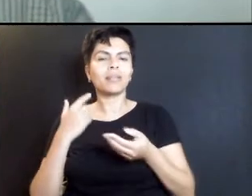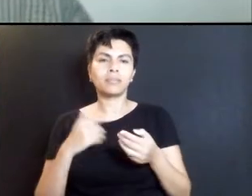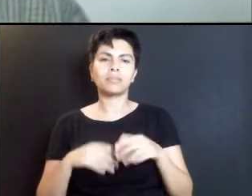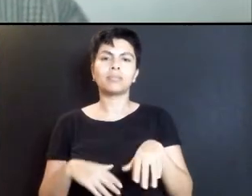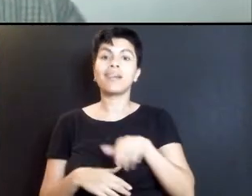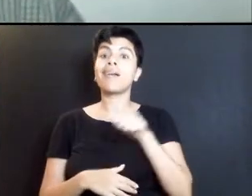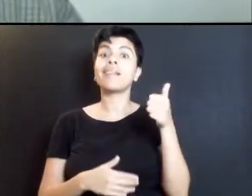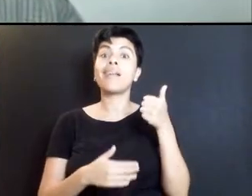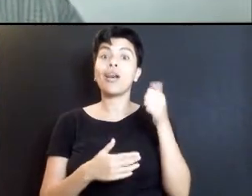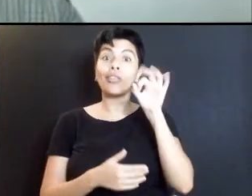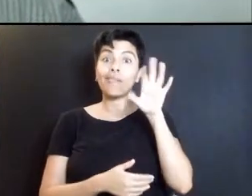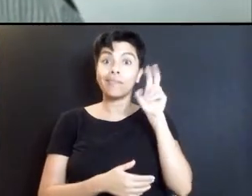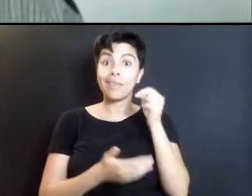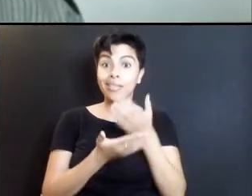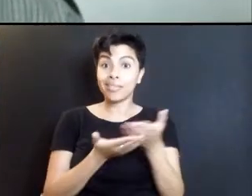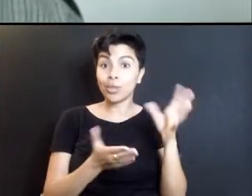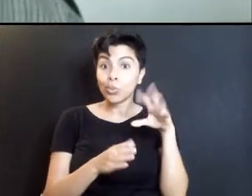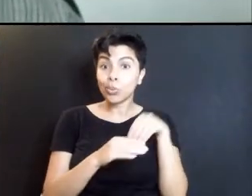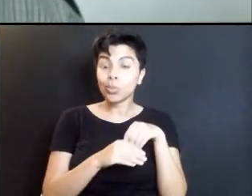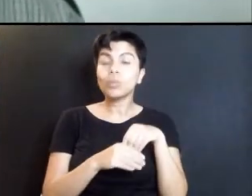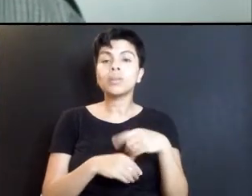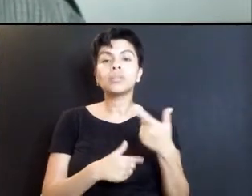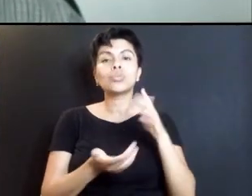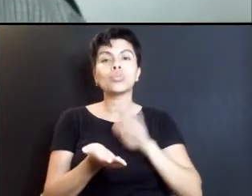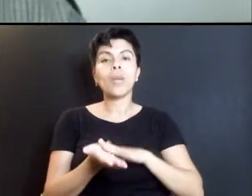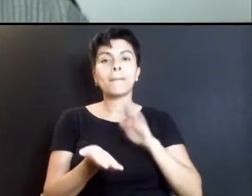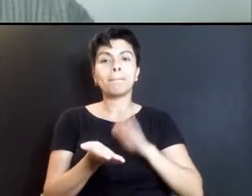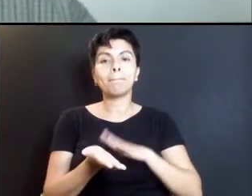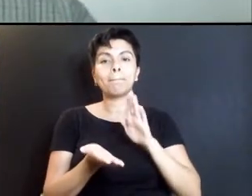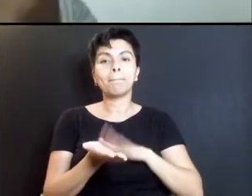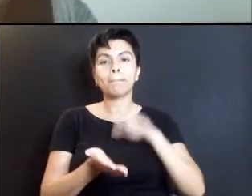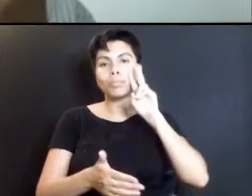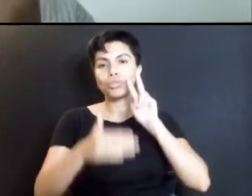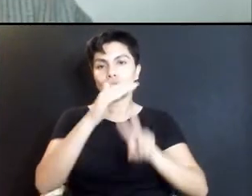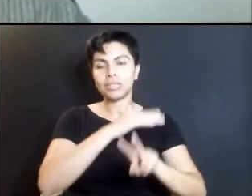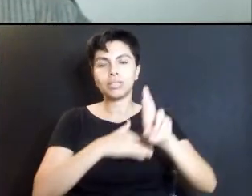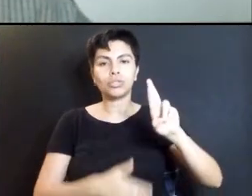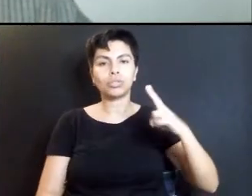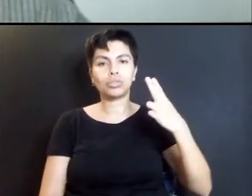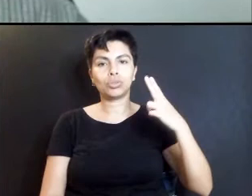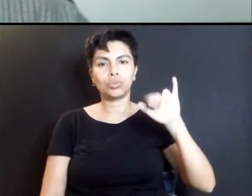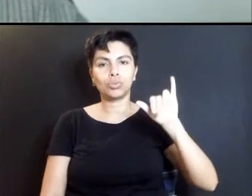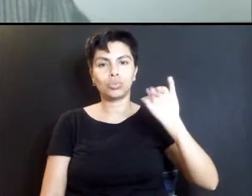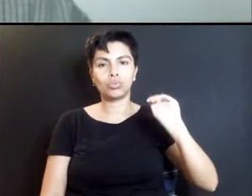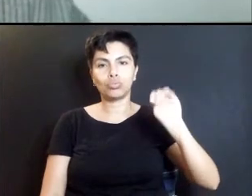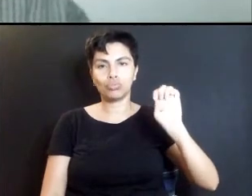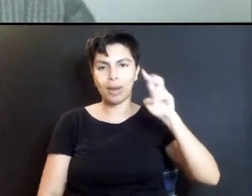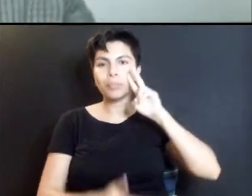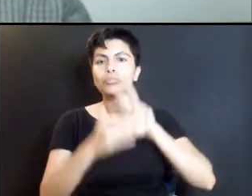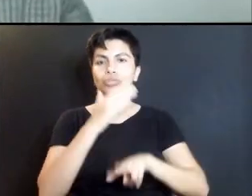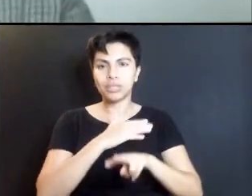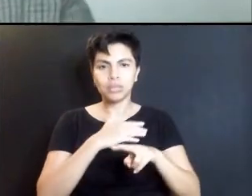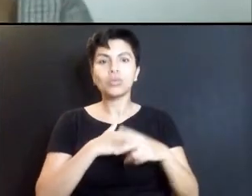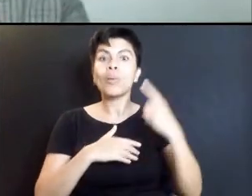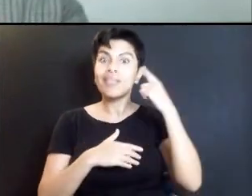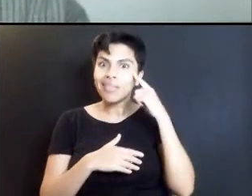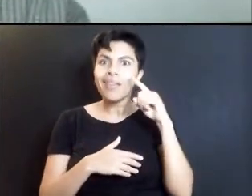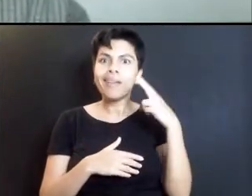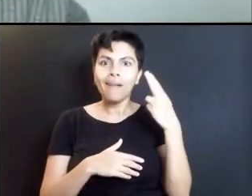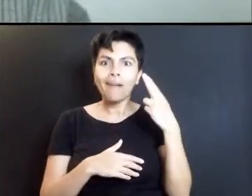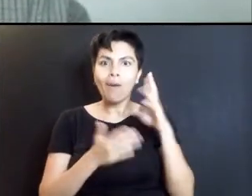Another fun thing to do is rhyming predictions. Think of rhymes and build them into